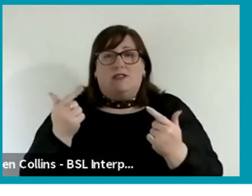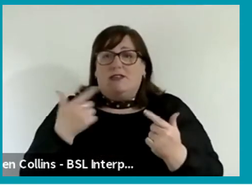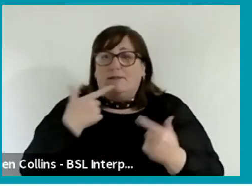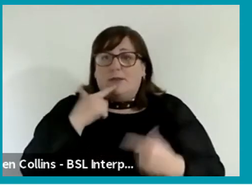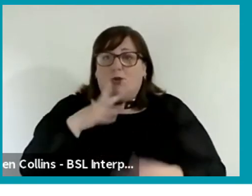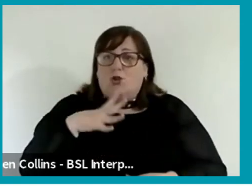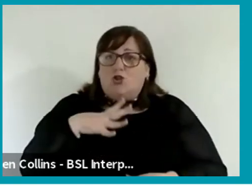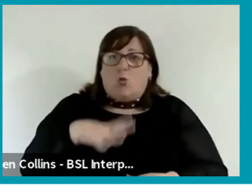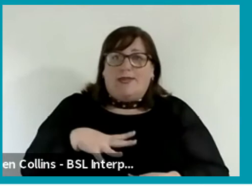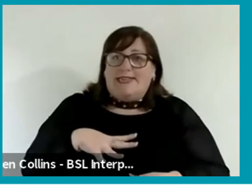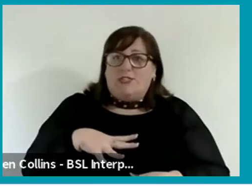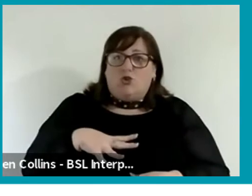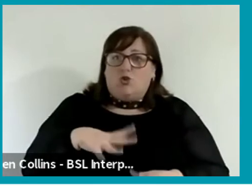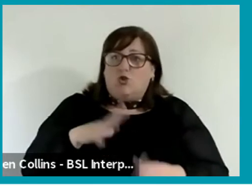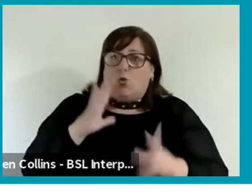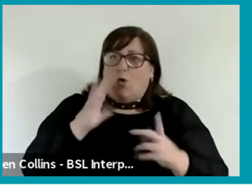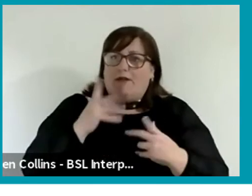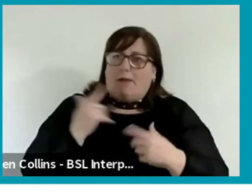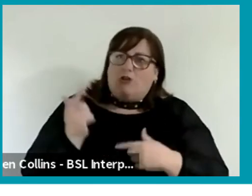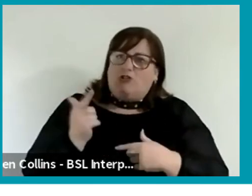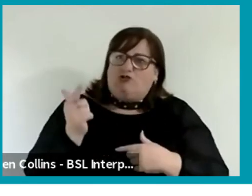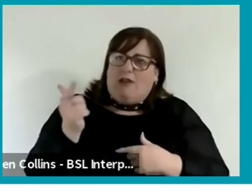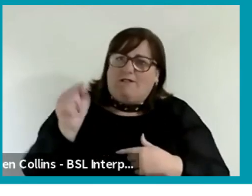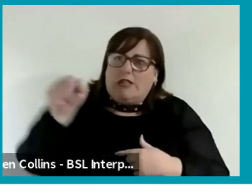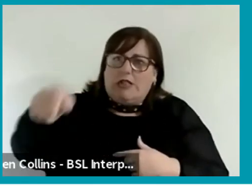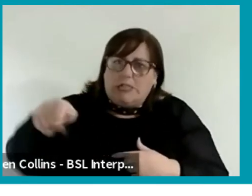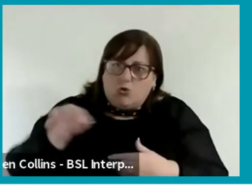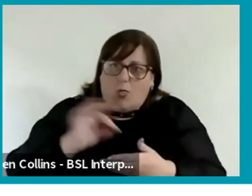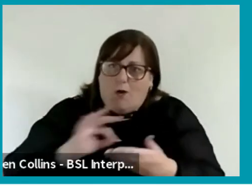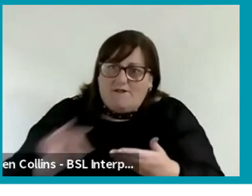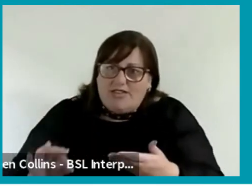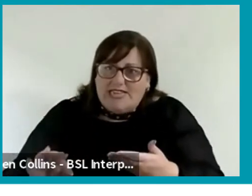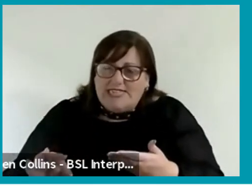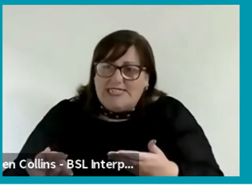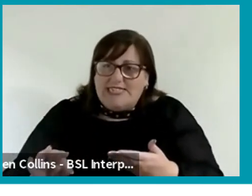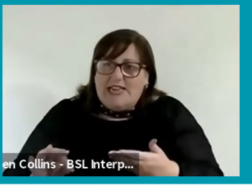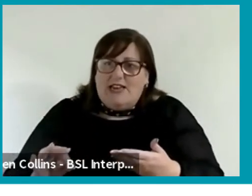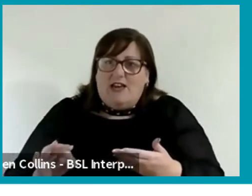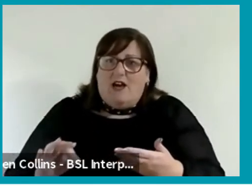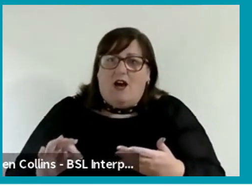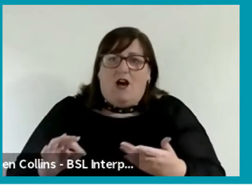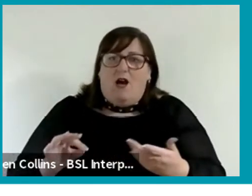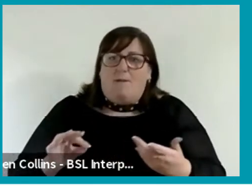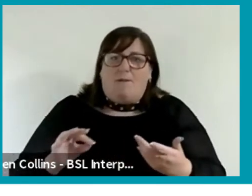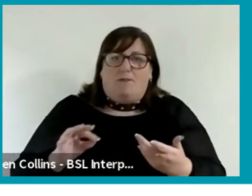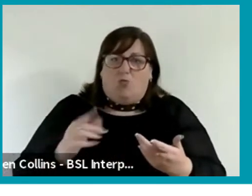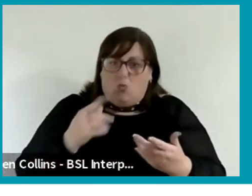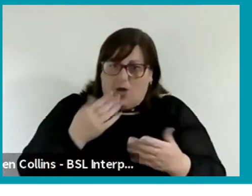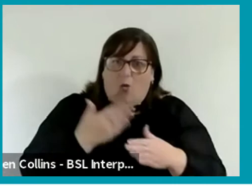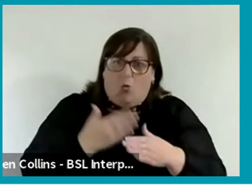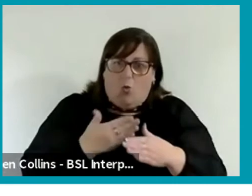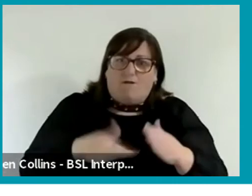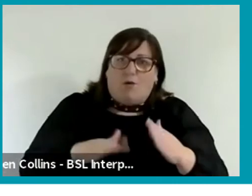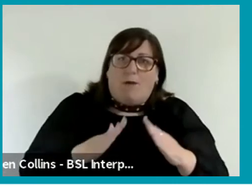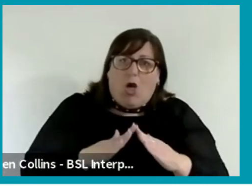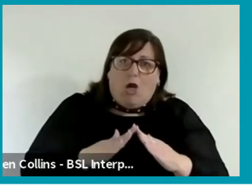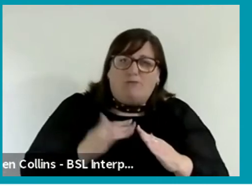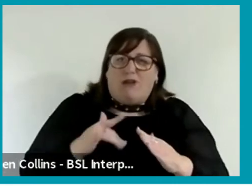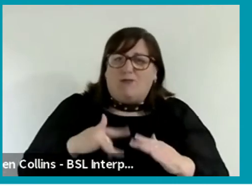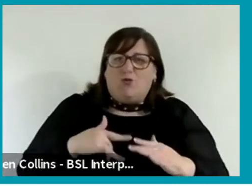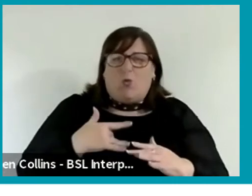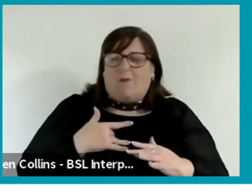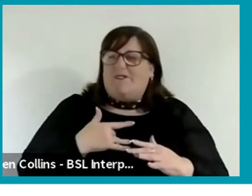about. You know, you can work all day, and if you're feeling uncomfortable, you can have your camera off, as long as you're able to communicate,